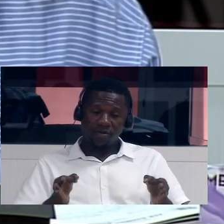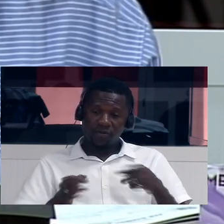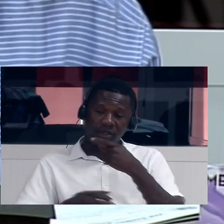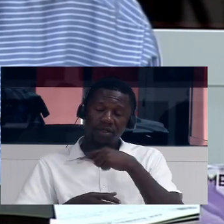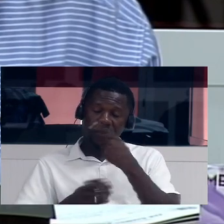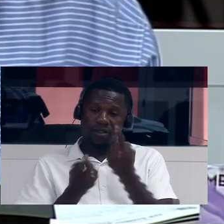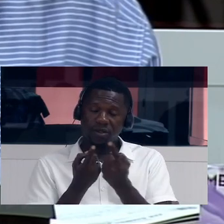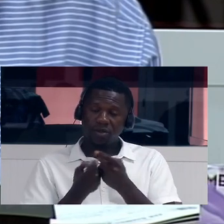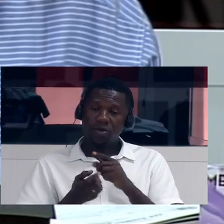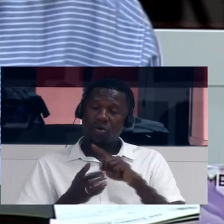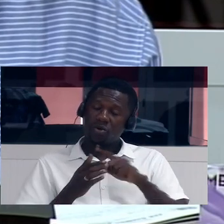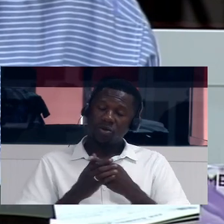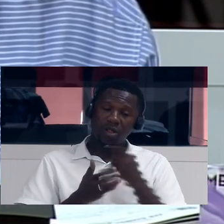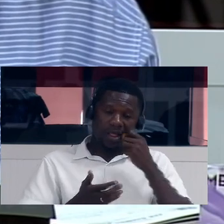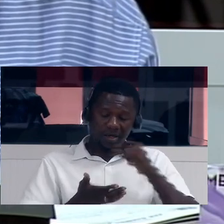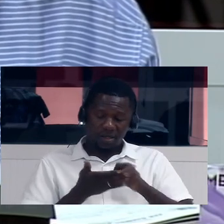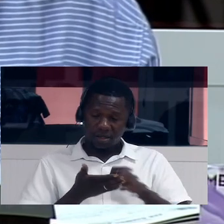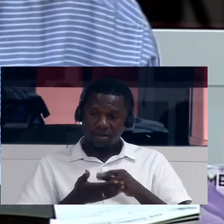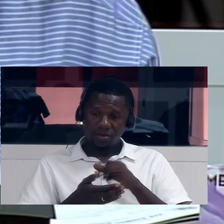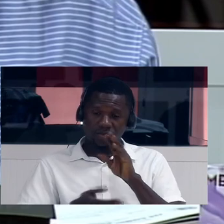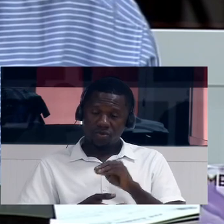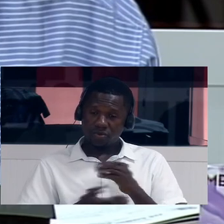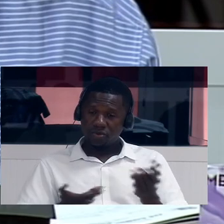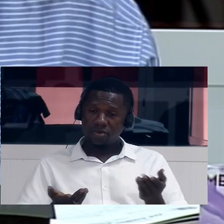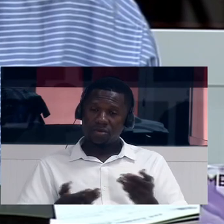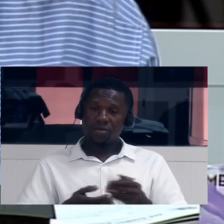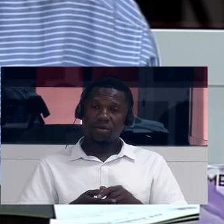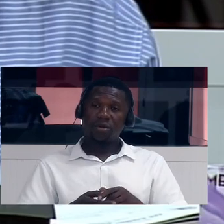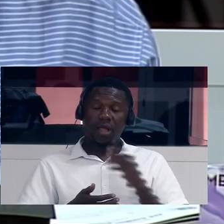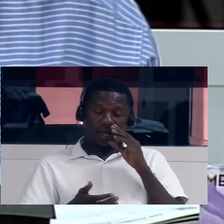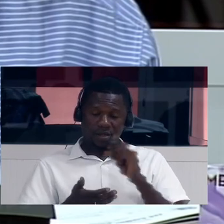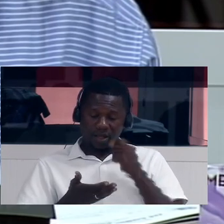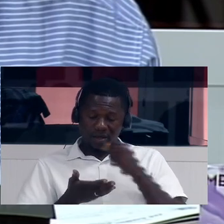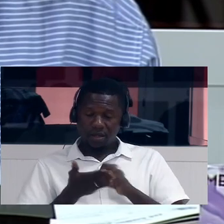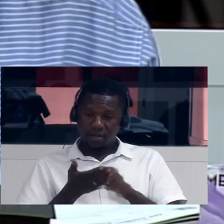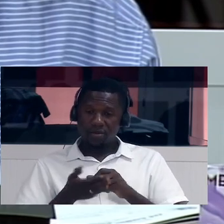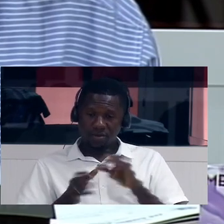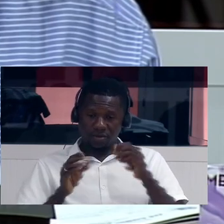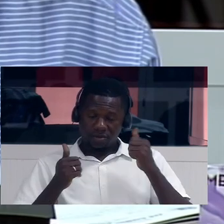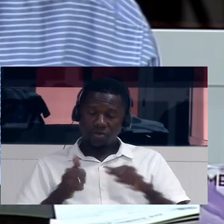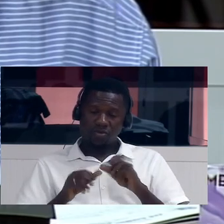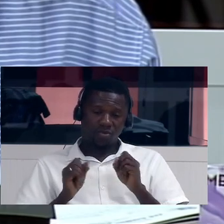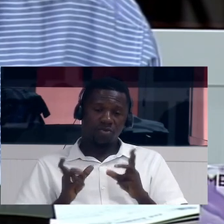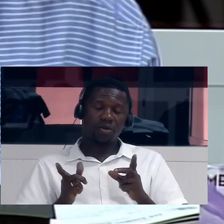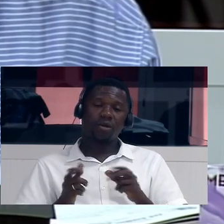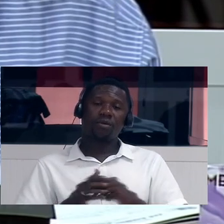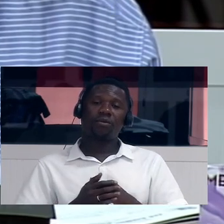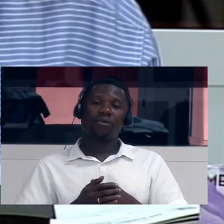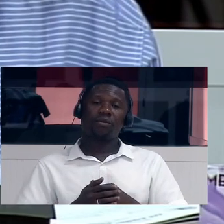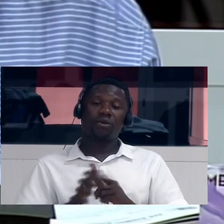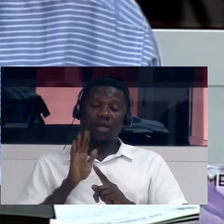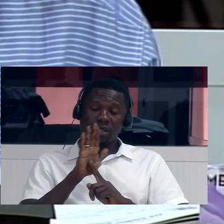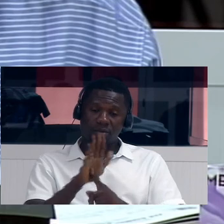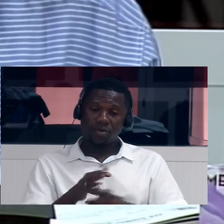just a letter would do? A letter would do. So if this letter was received by